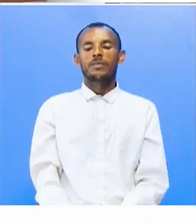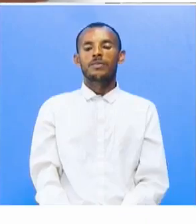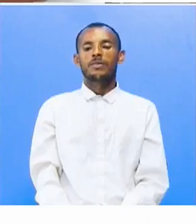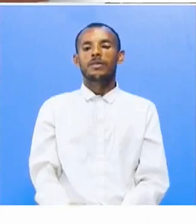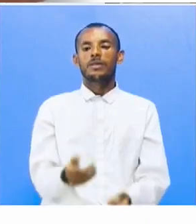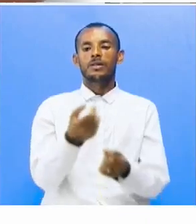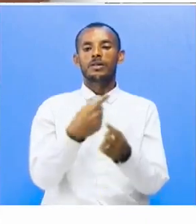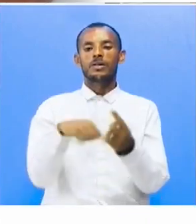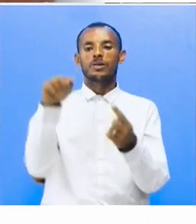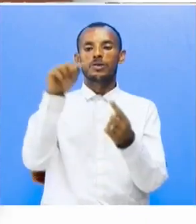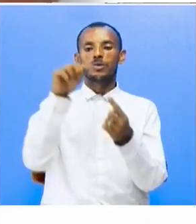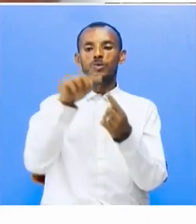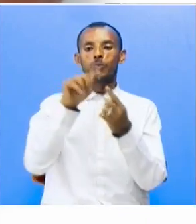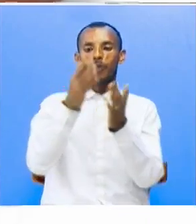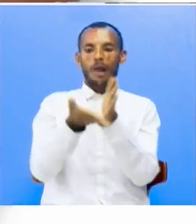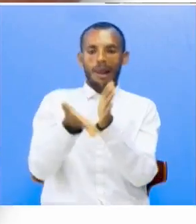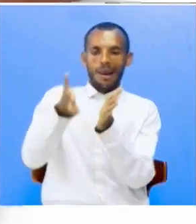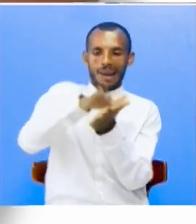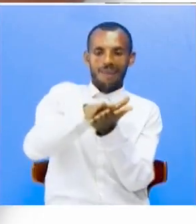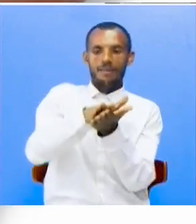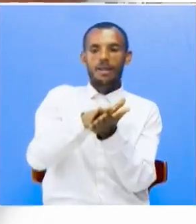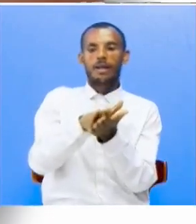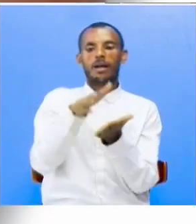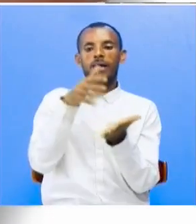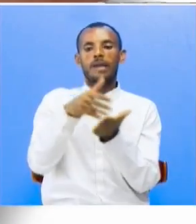to double itself?